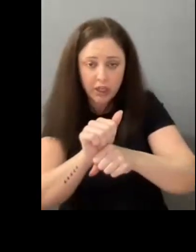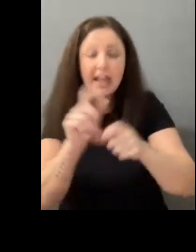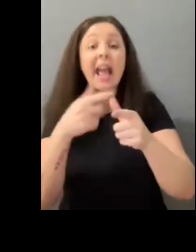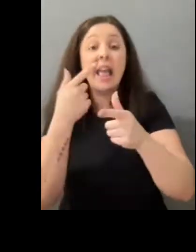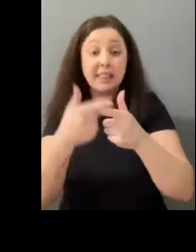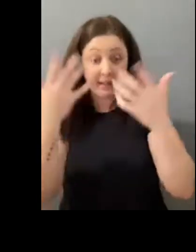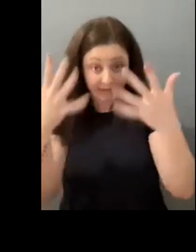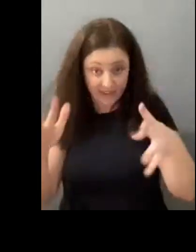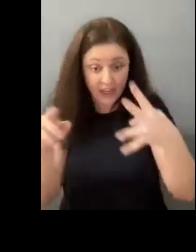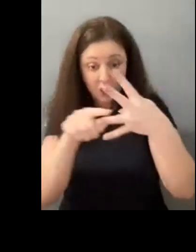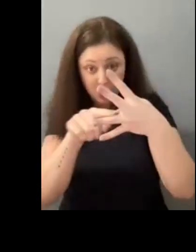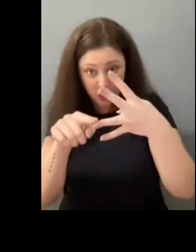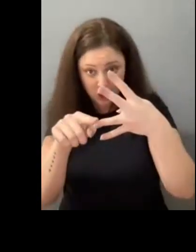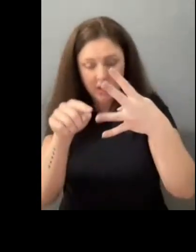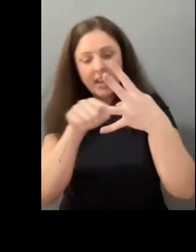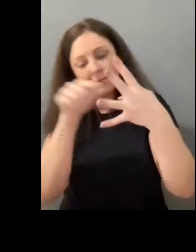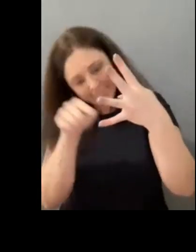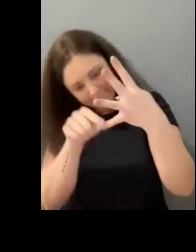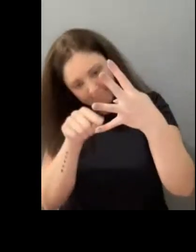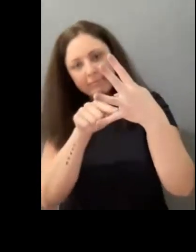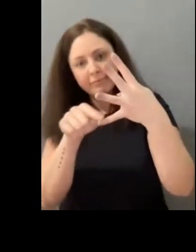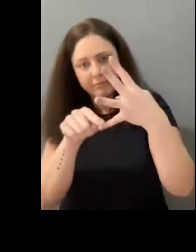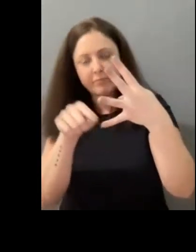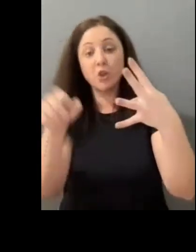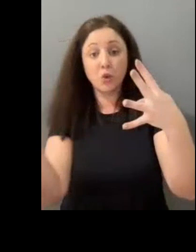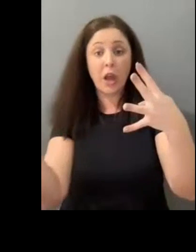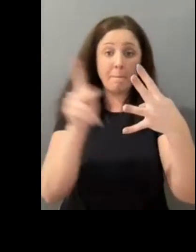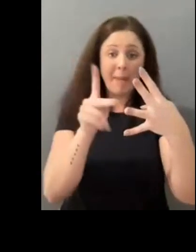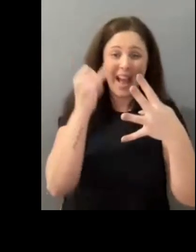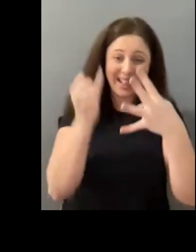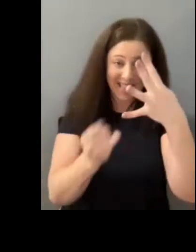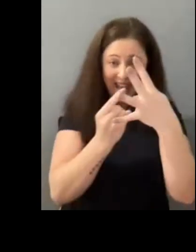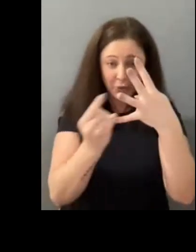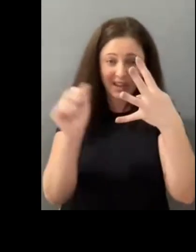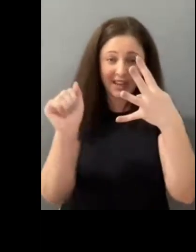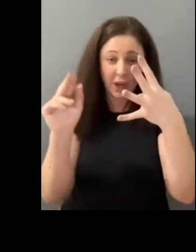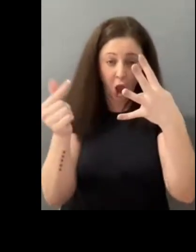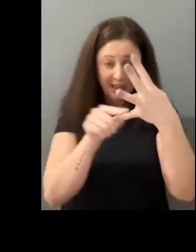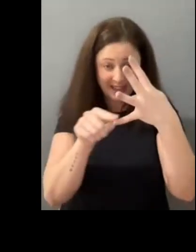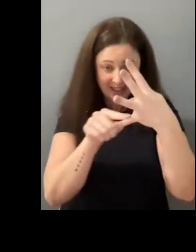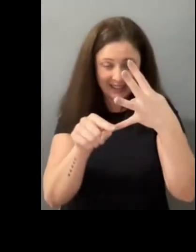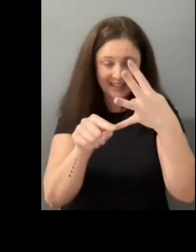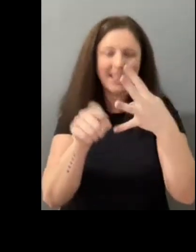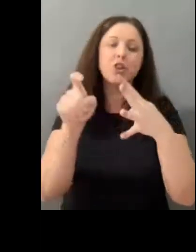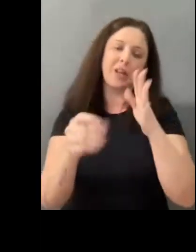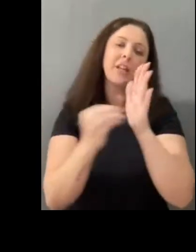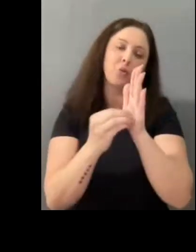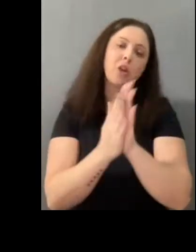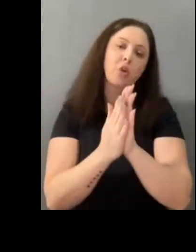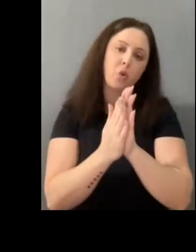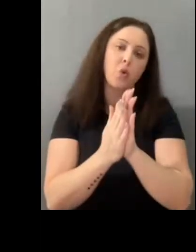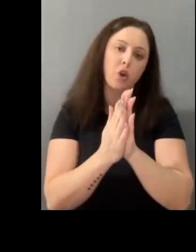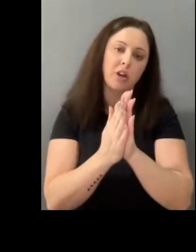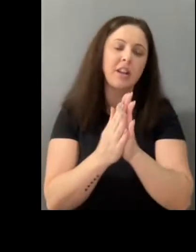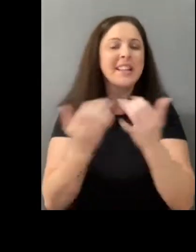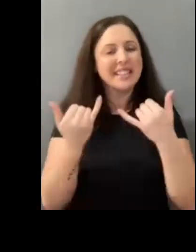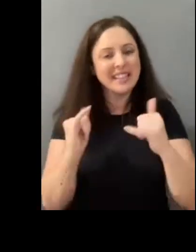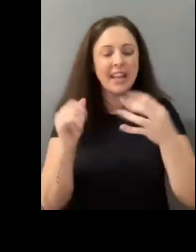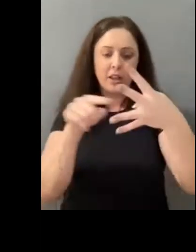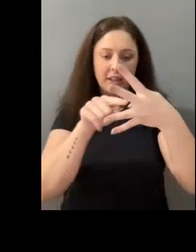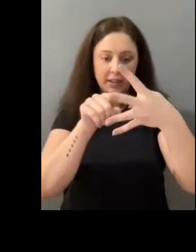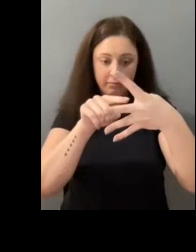when you come back that last week of the time study period, the last week in August, we would ask that you then record your time for that. That would still give you the